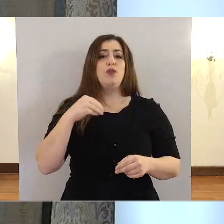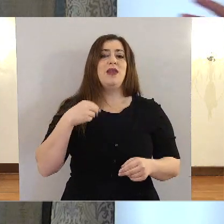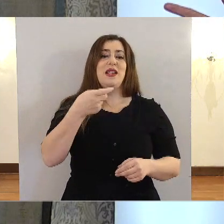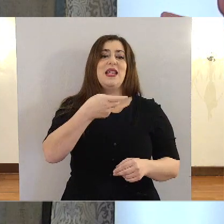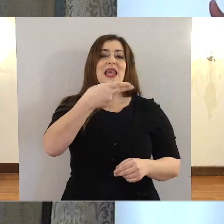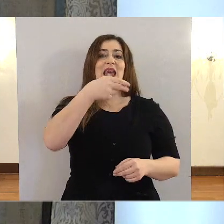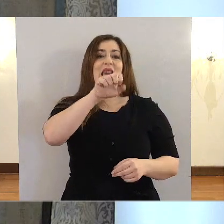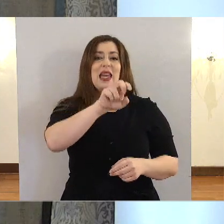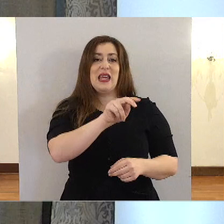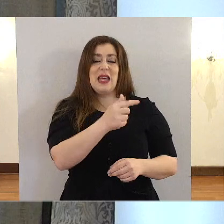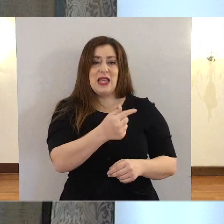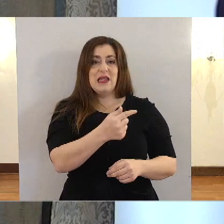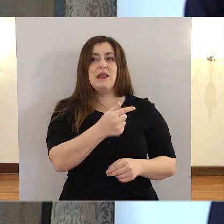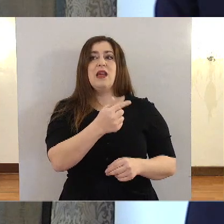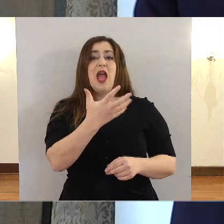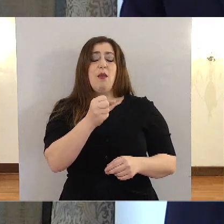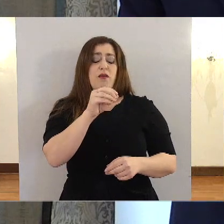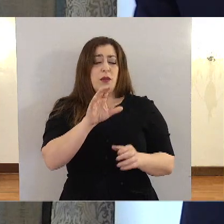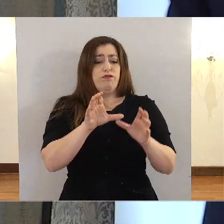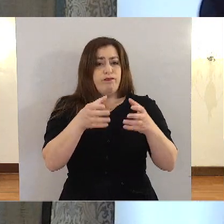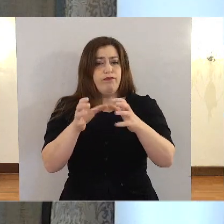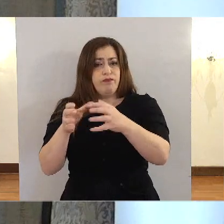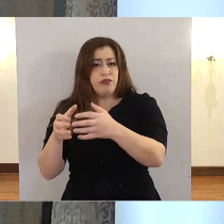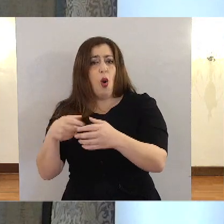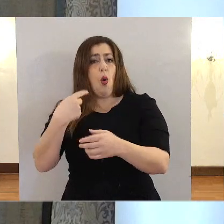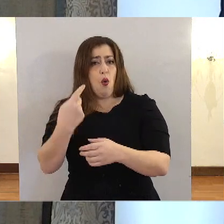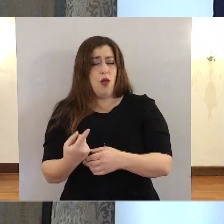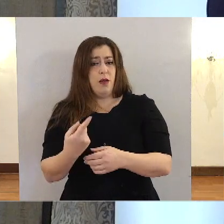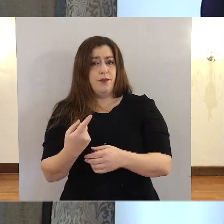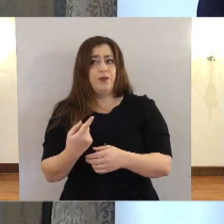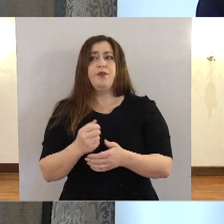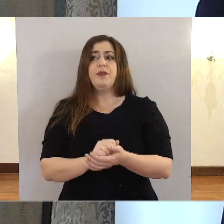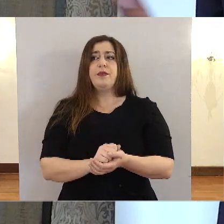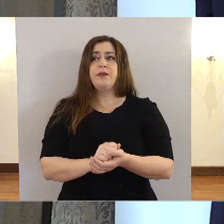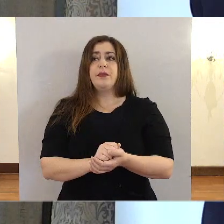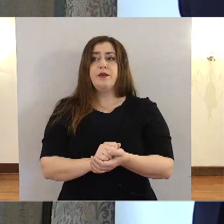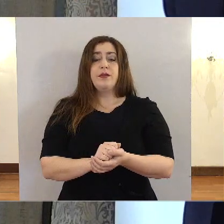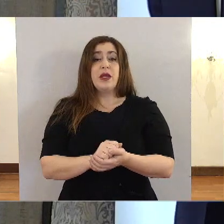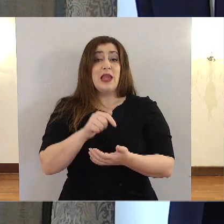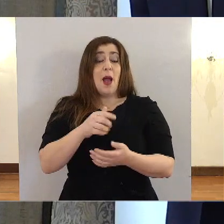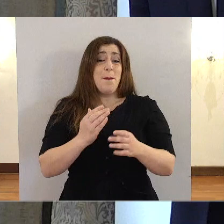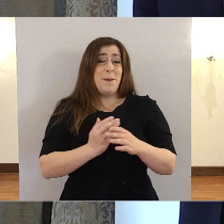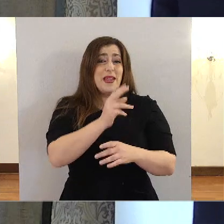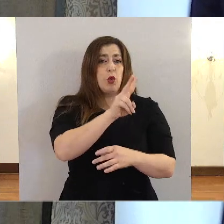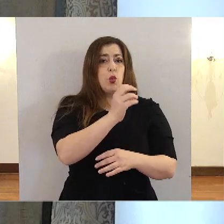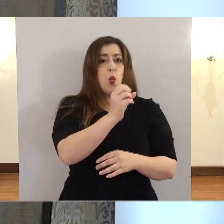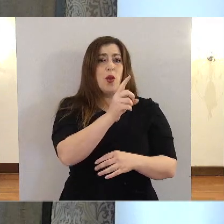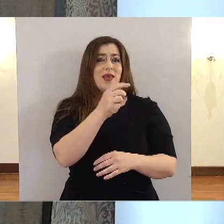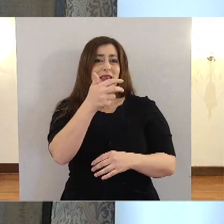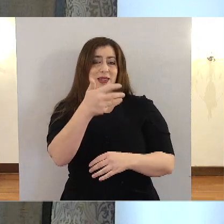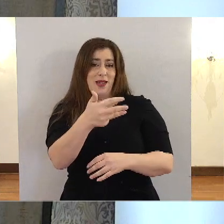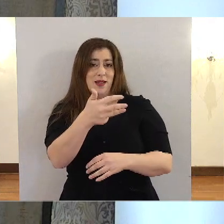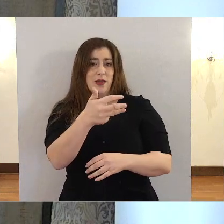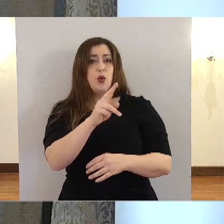through all the collaborators throughout this project, which started in November 2019 and will end at the end